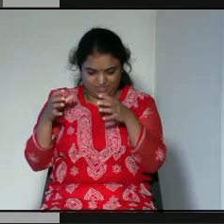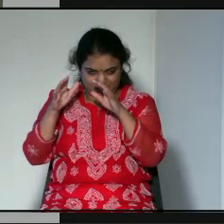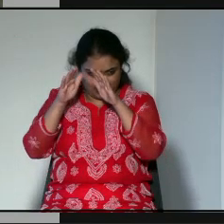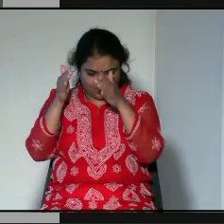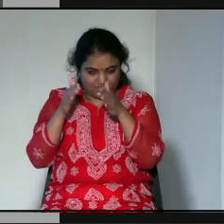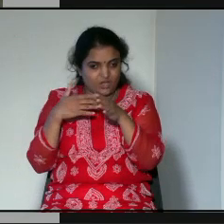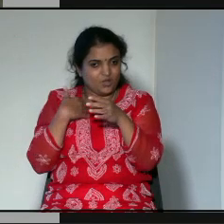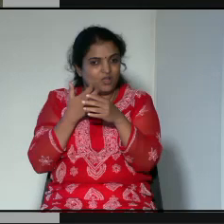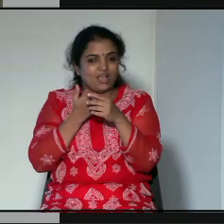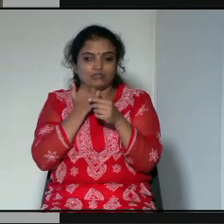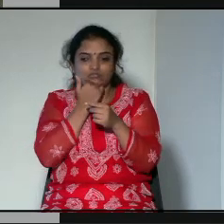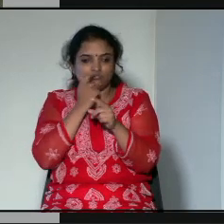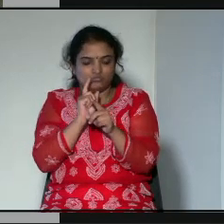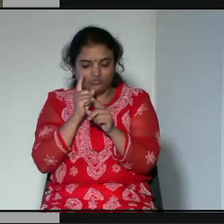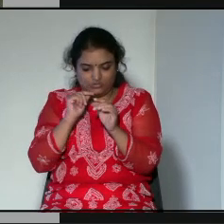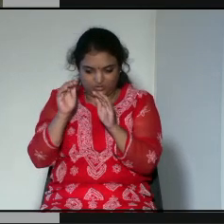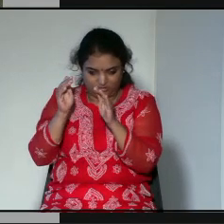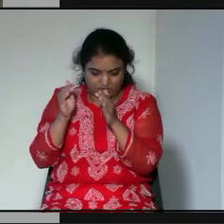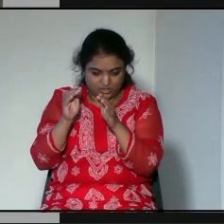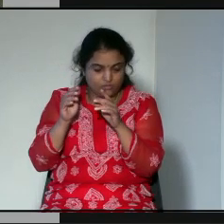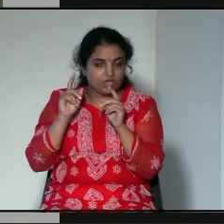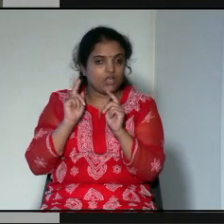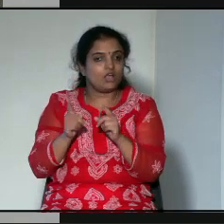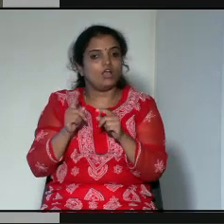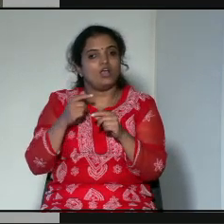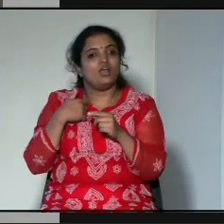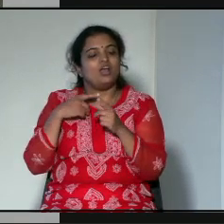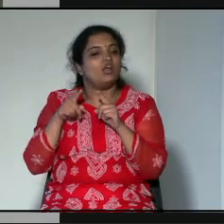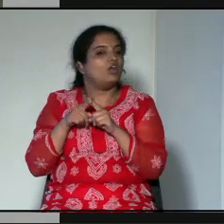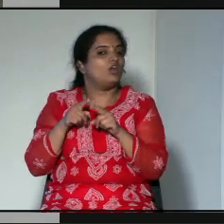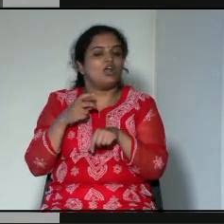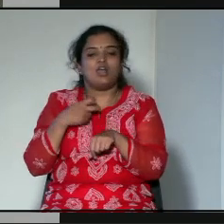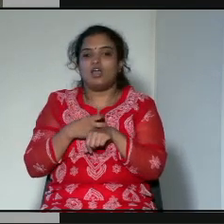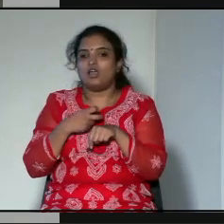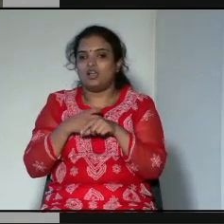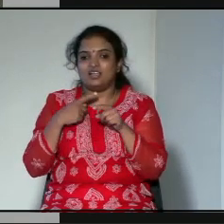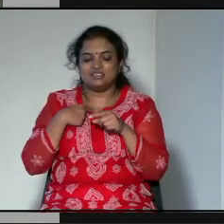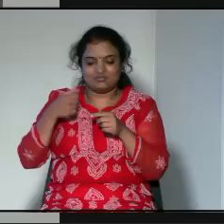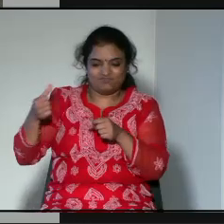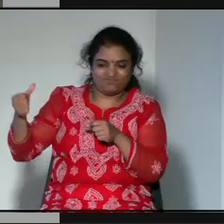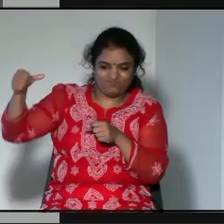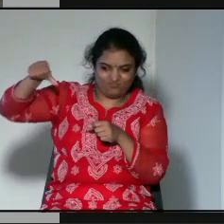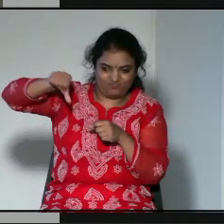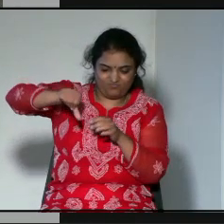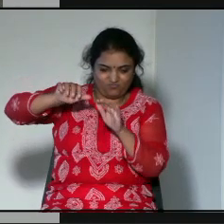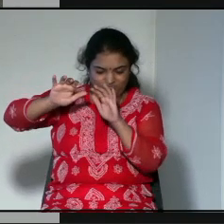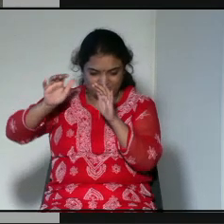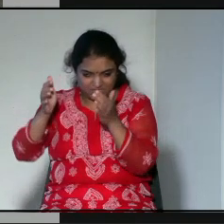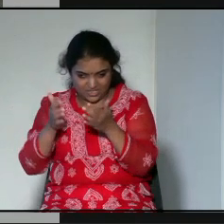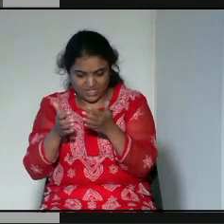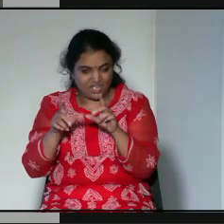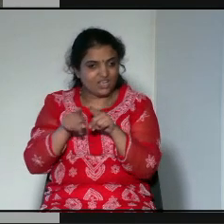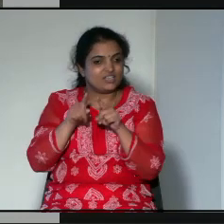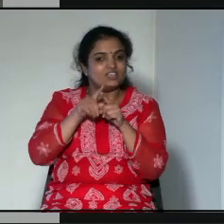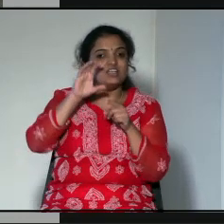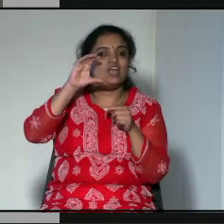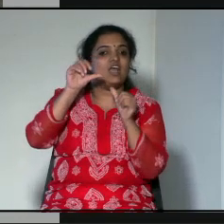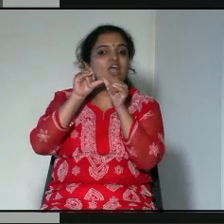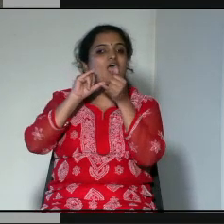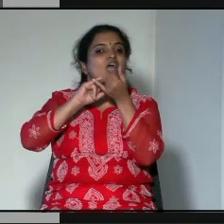flaws. The casting process had always been with her a highly strung emotional affair, ridden with anxiety and